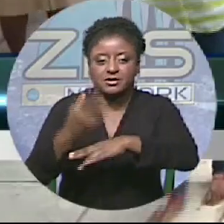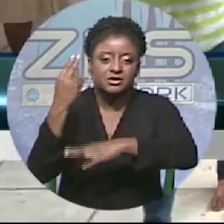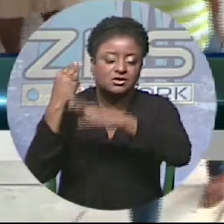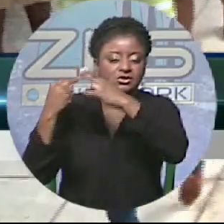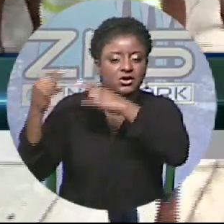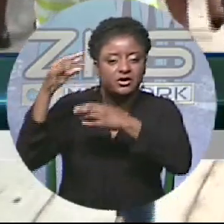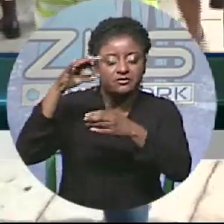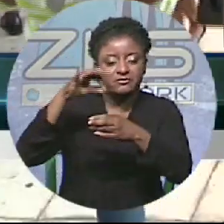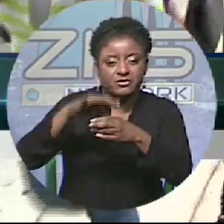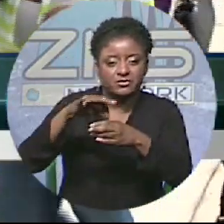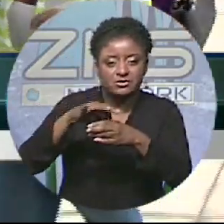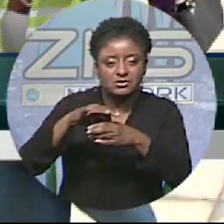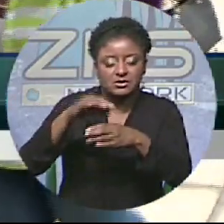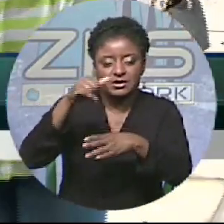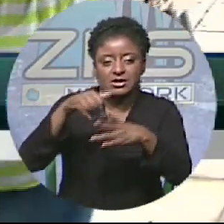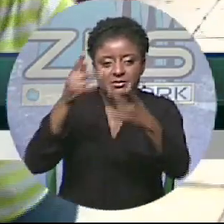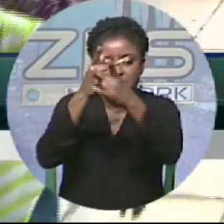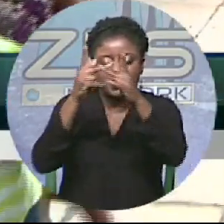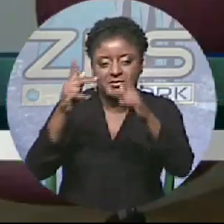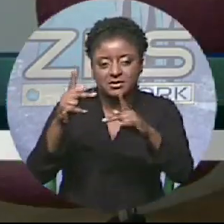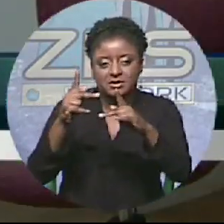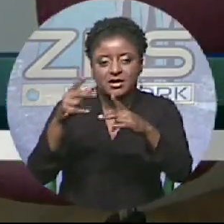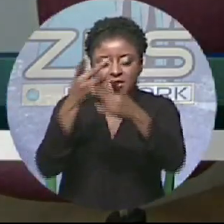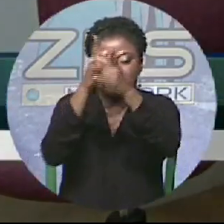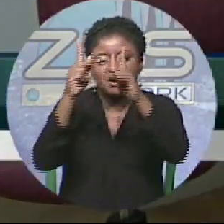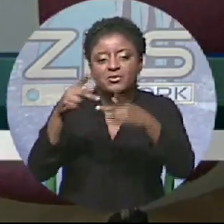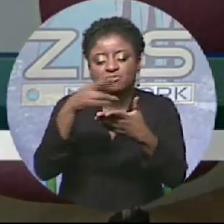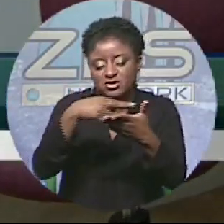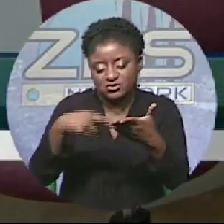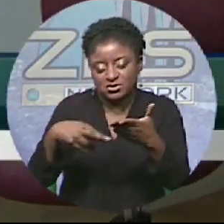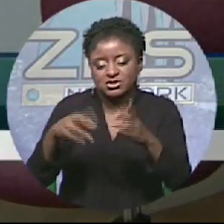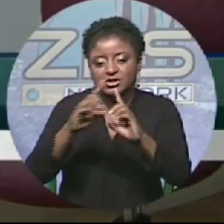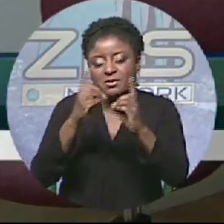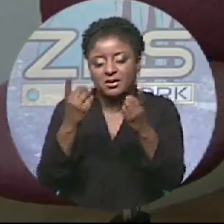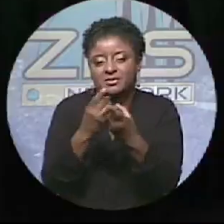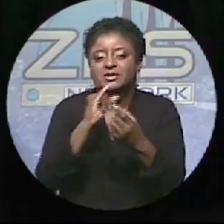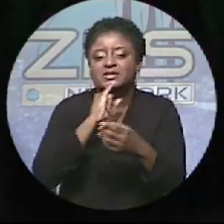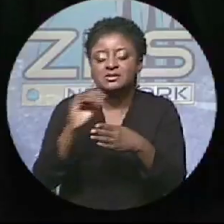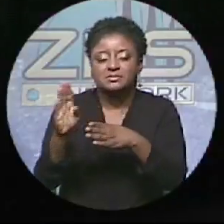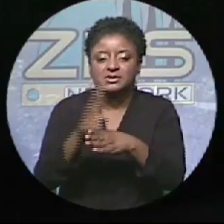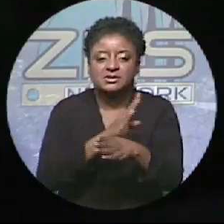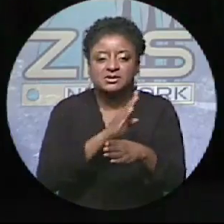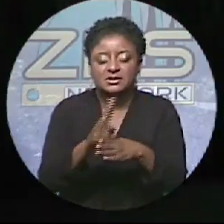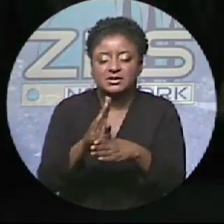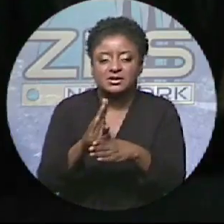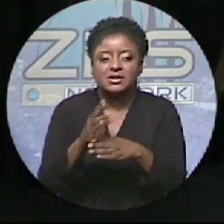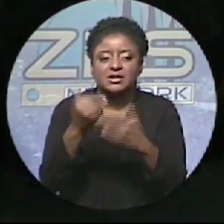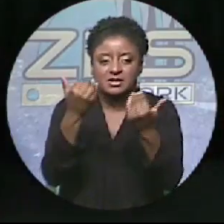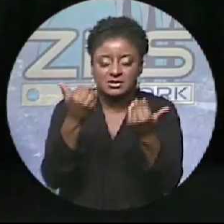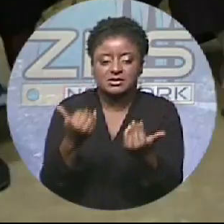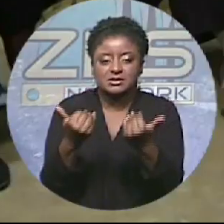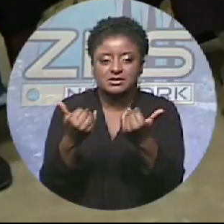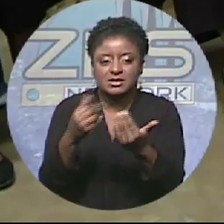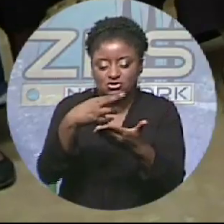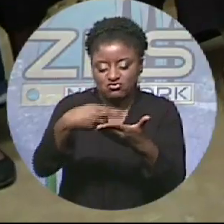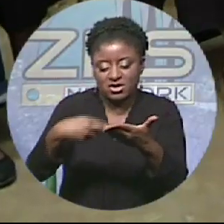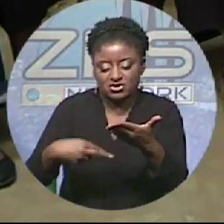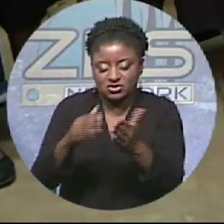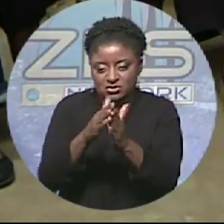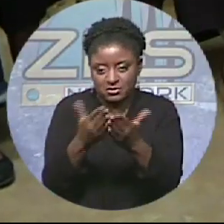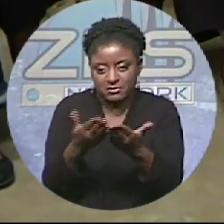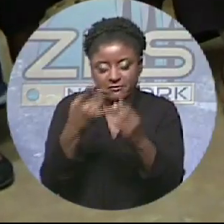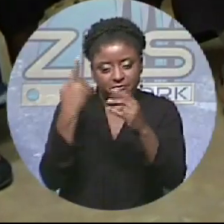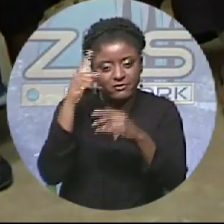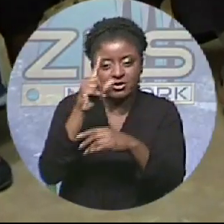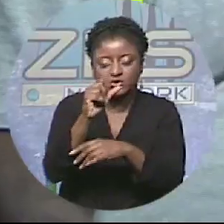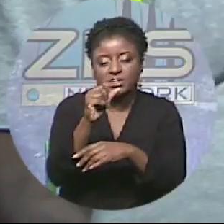the Parliamentary Registration Department is buzzing with activity. Parliamentary Commissioner Sherlyn Hall confirms that the existing register from 2012 will be the